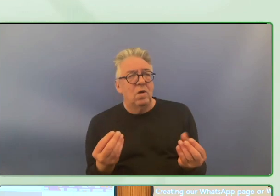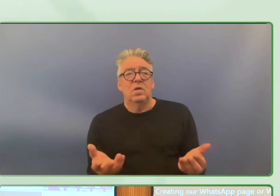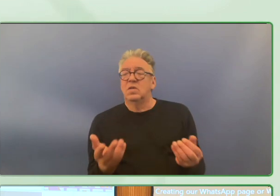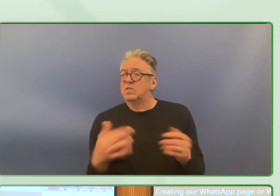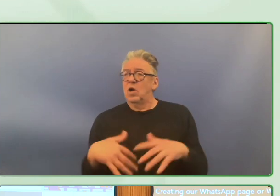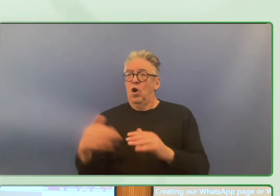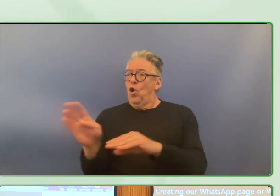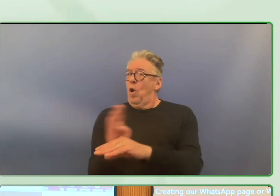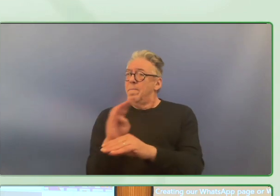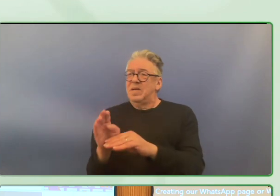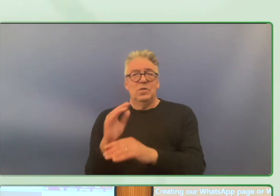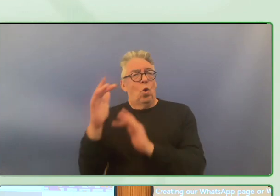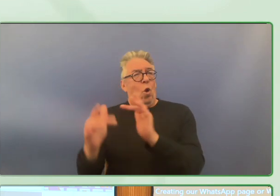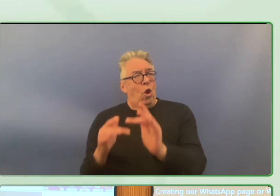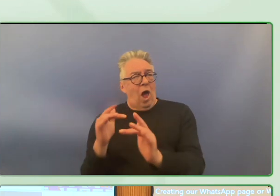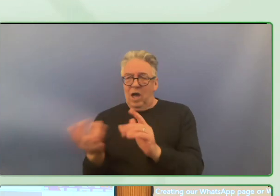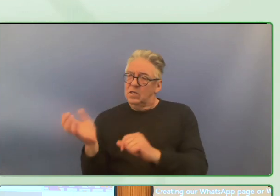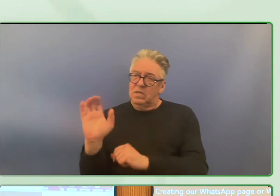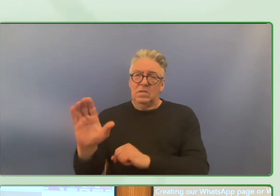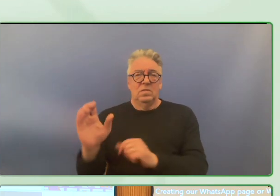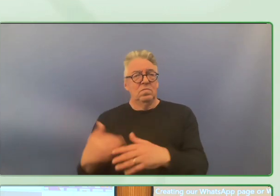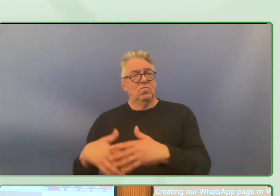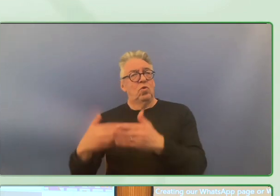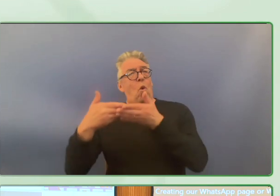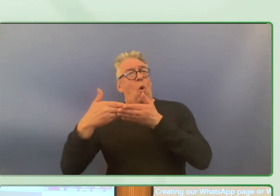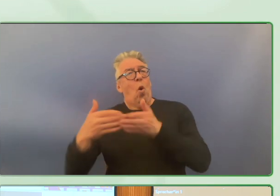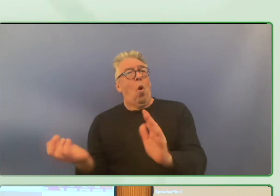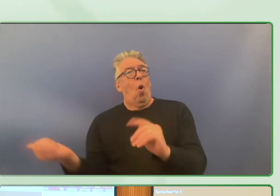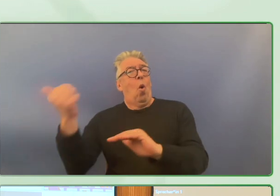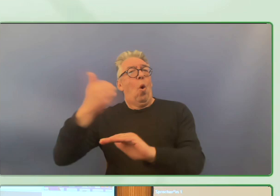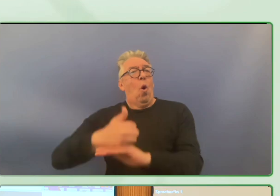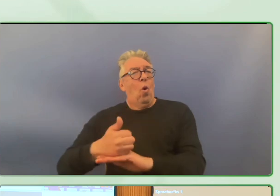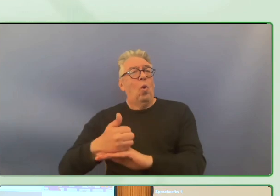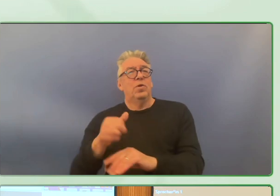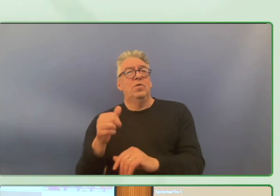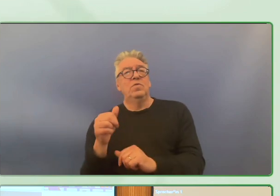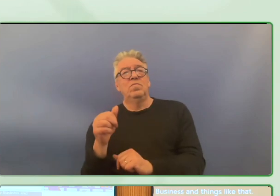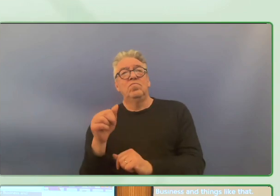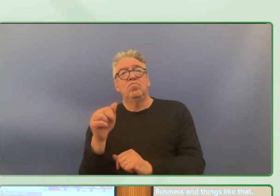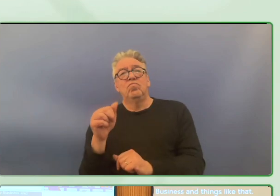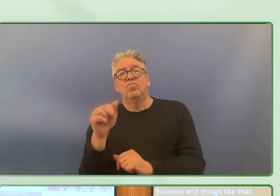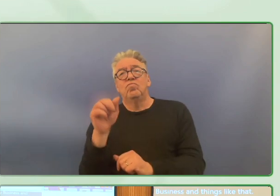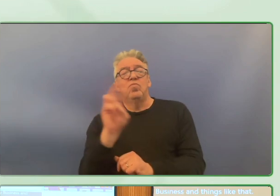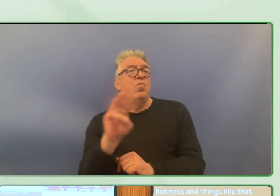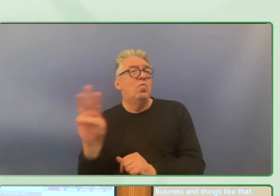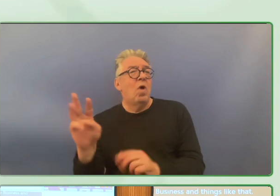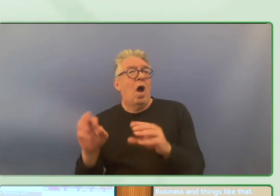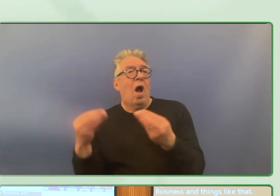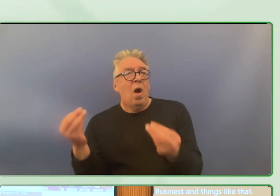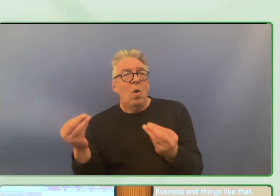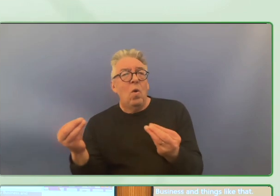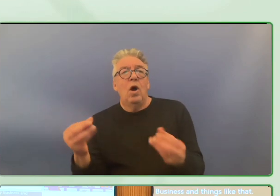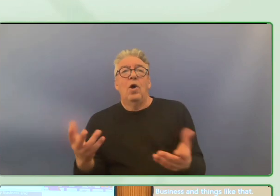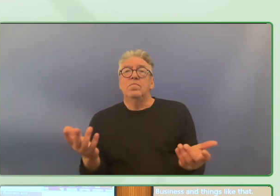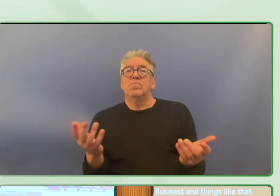presence online using Google My Business and things like that. So we also do that for their adult learners.